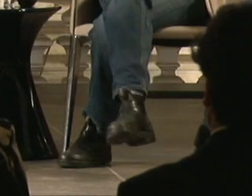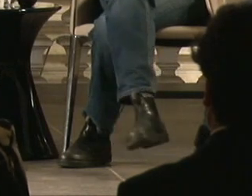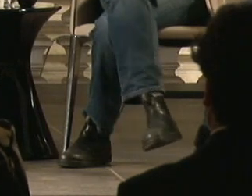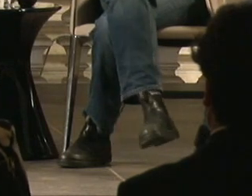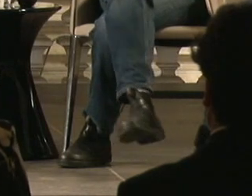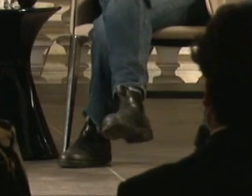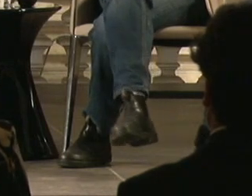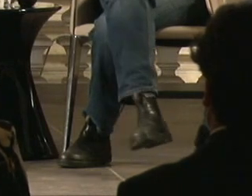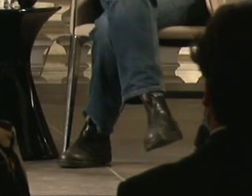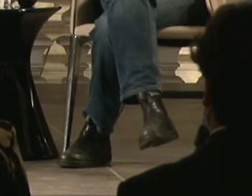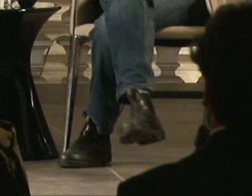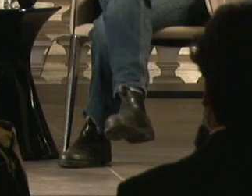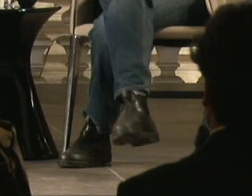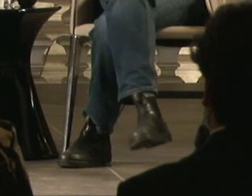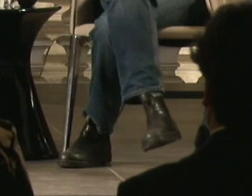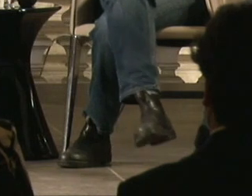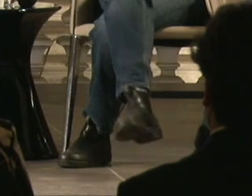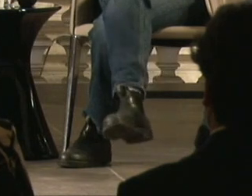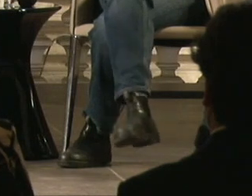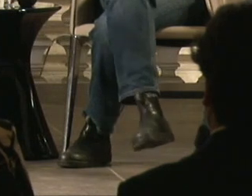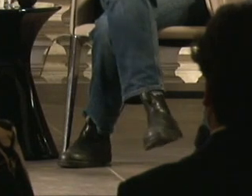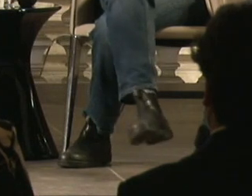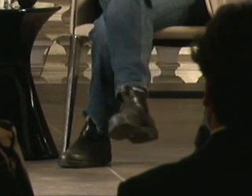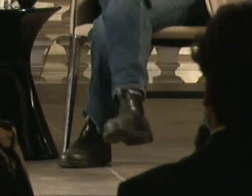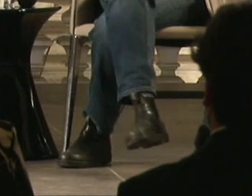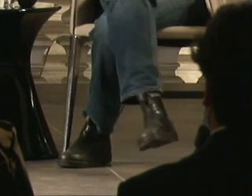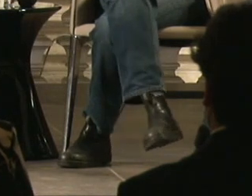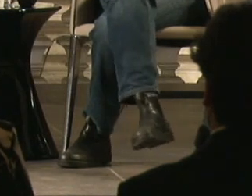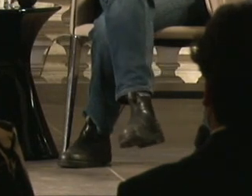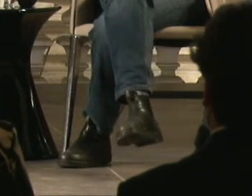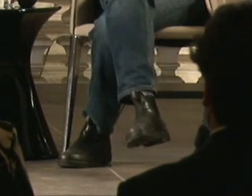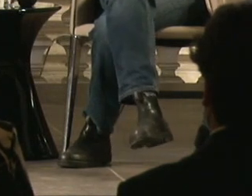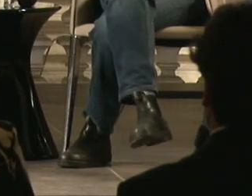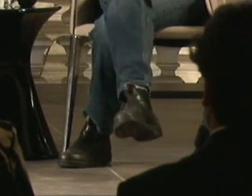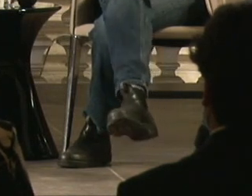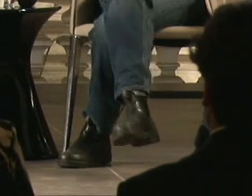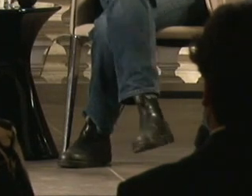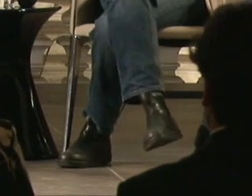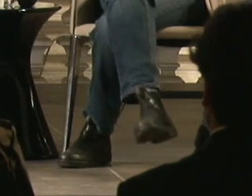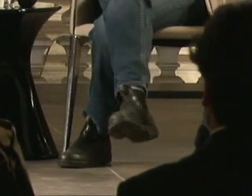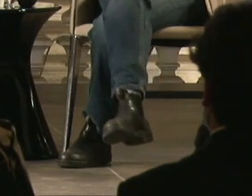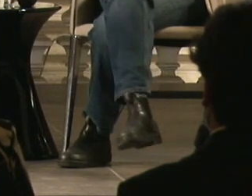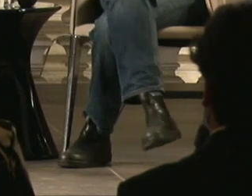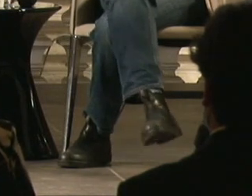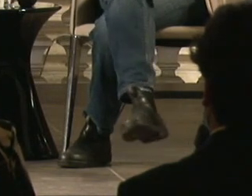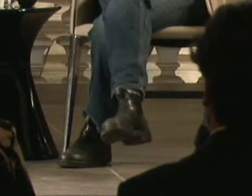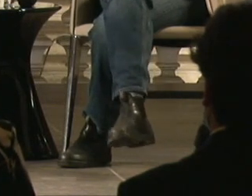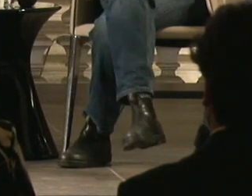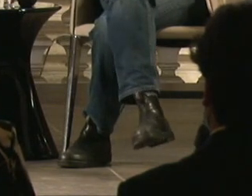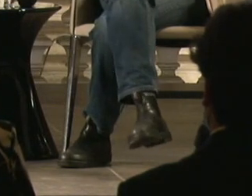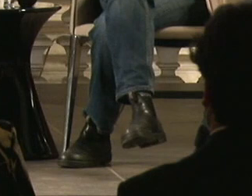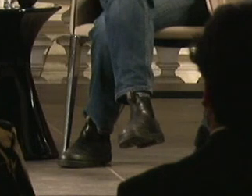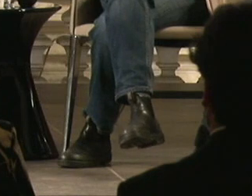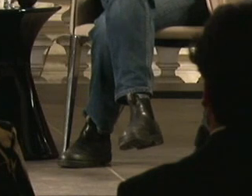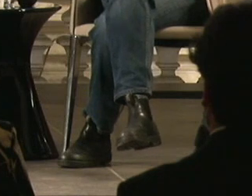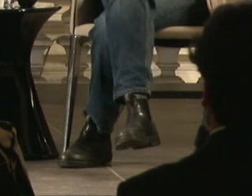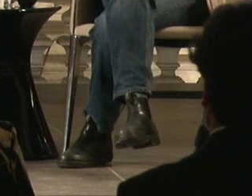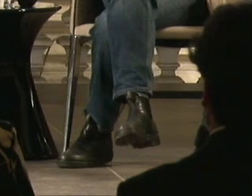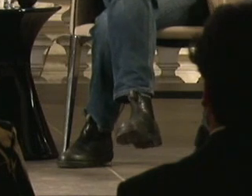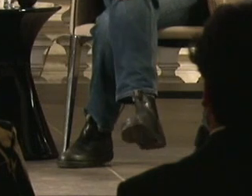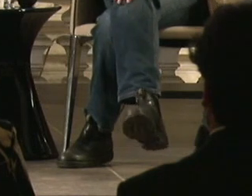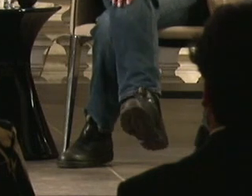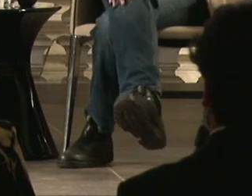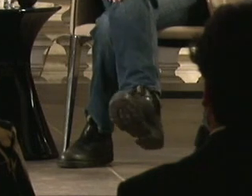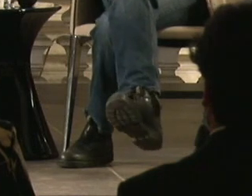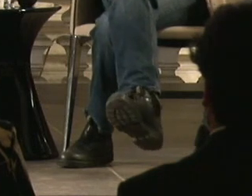because it's human. We want to know what's true, and it's hard to resist the idea that something that really